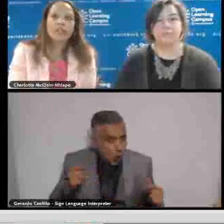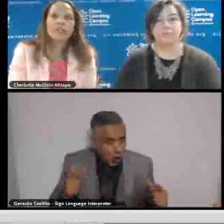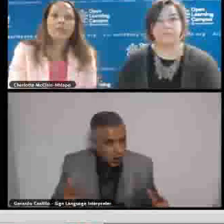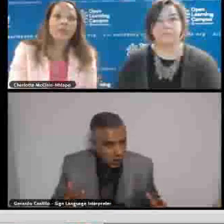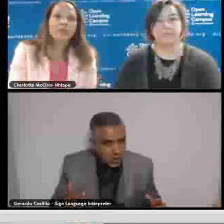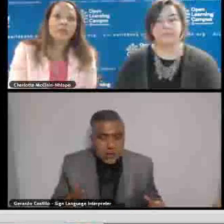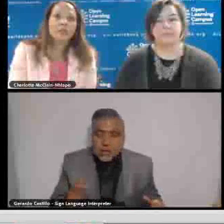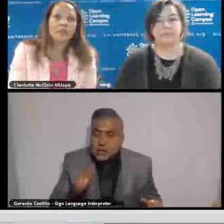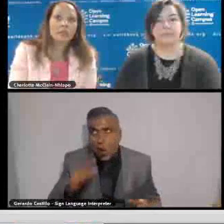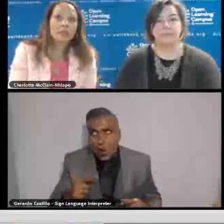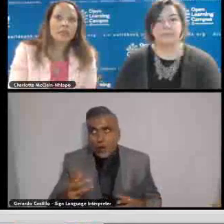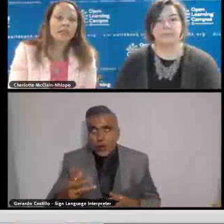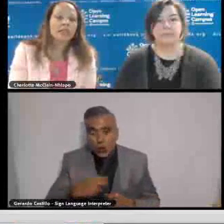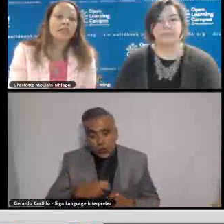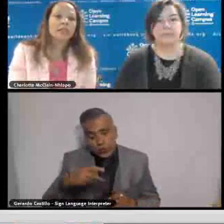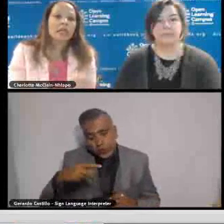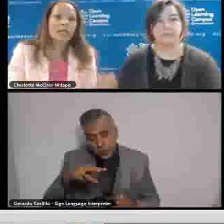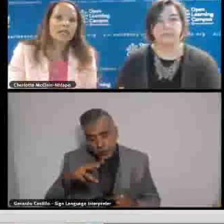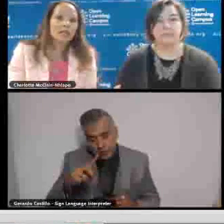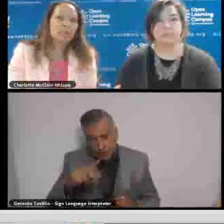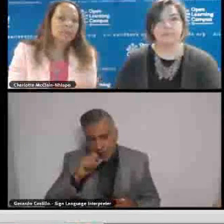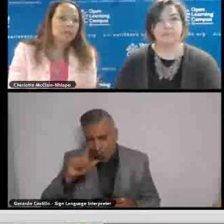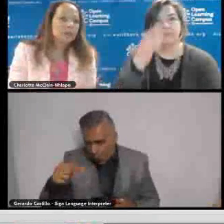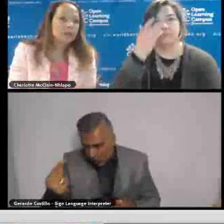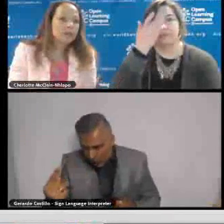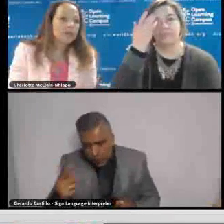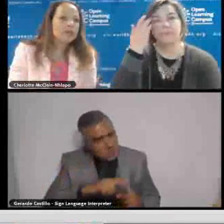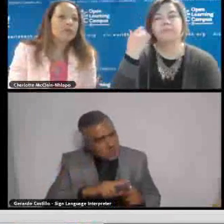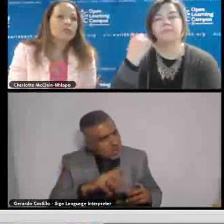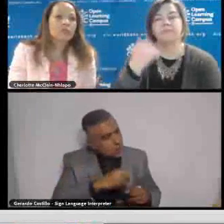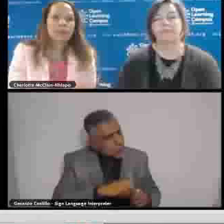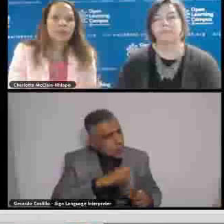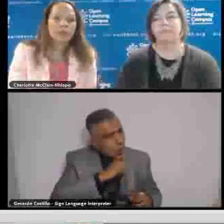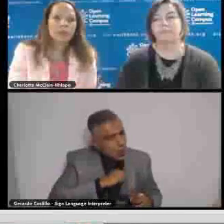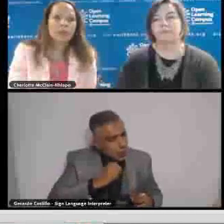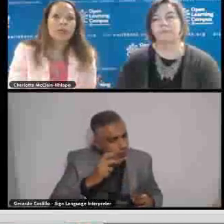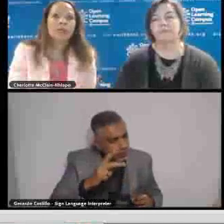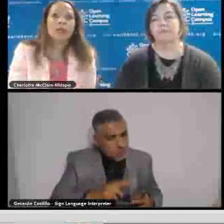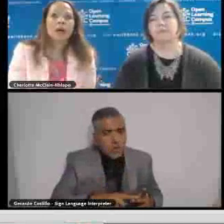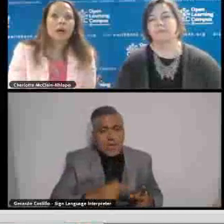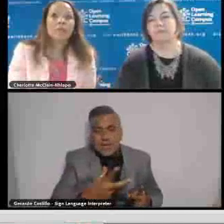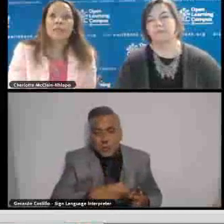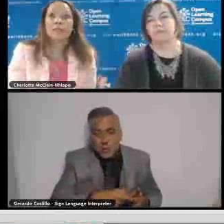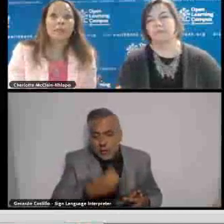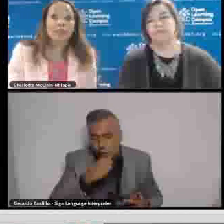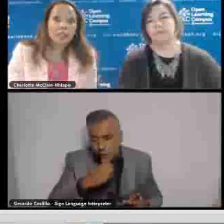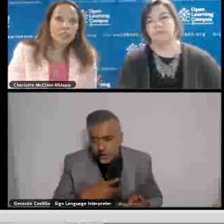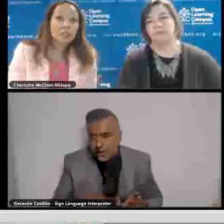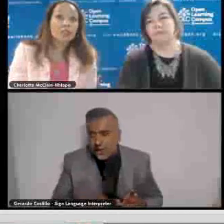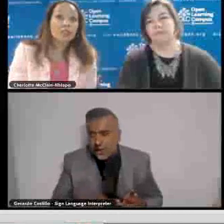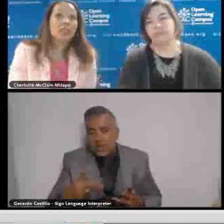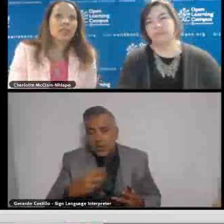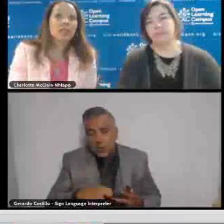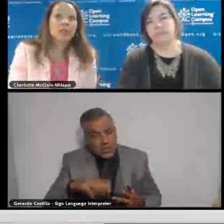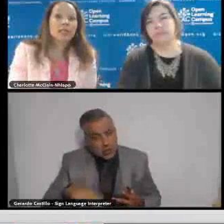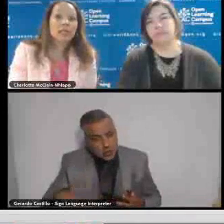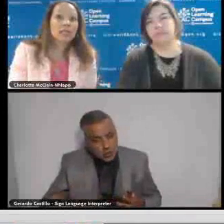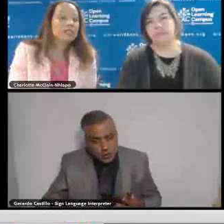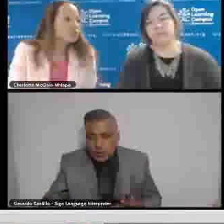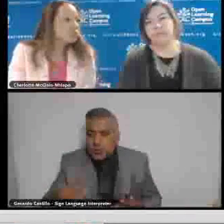about including persons with disabilities. It's about including older persons. It's about including women. It's about including children. It really